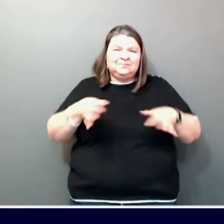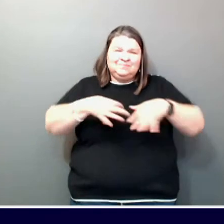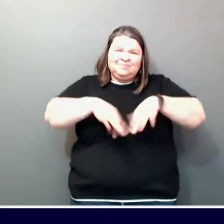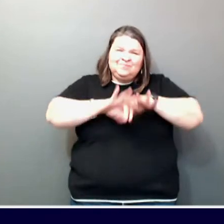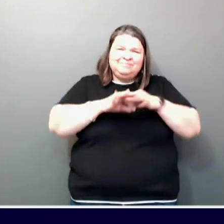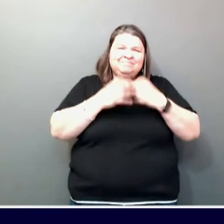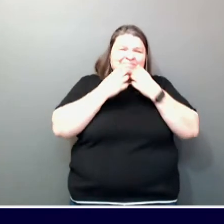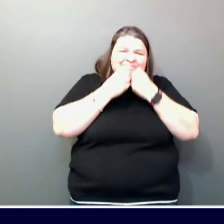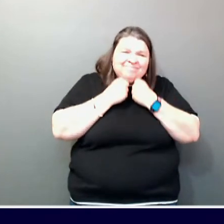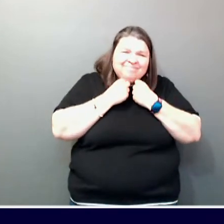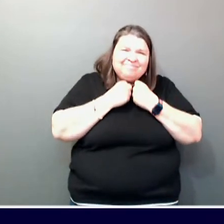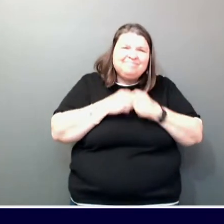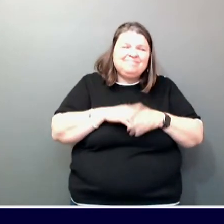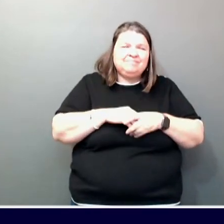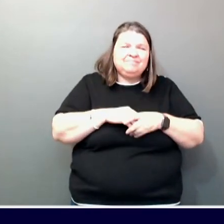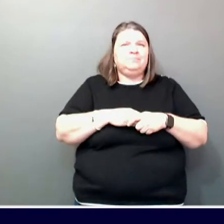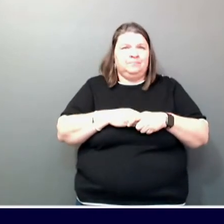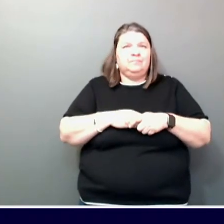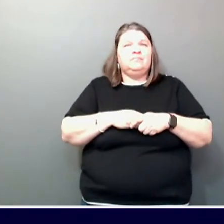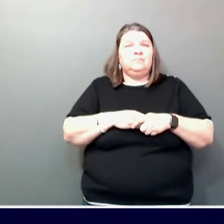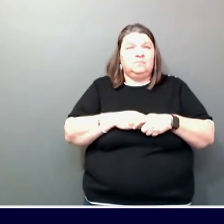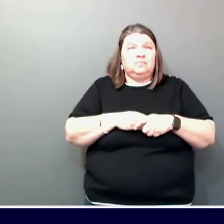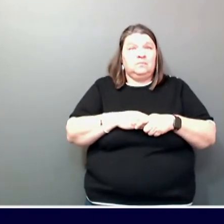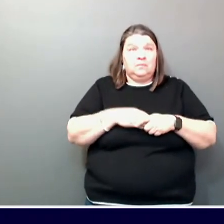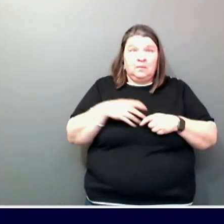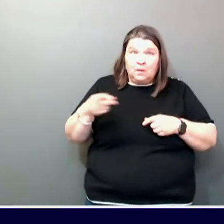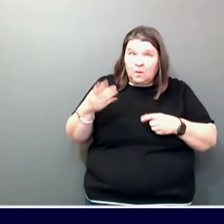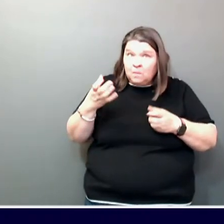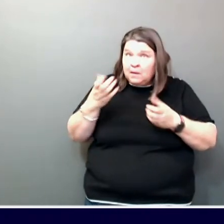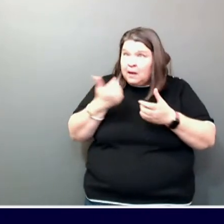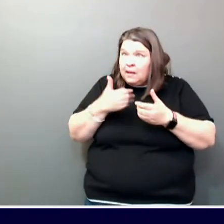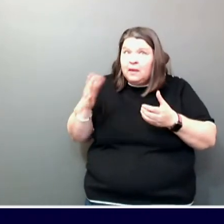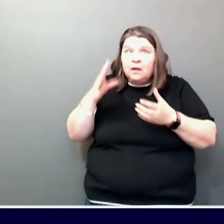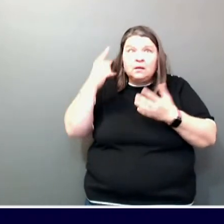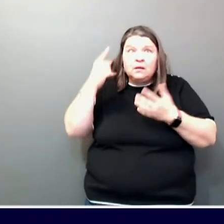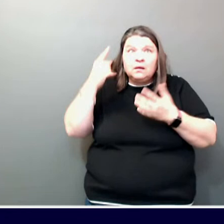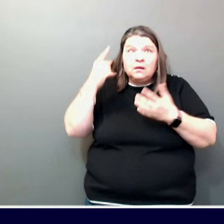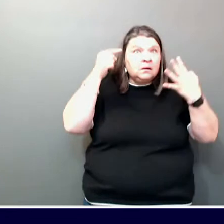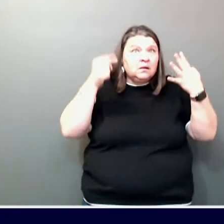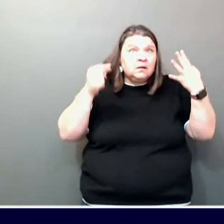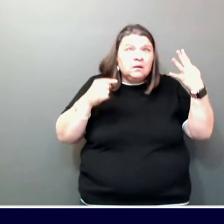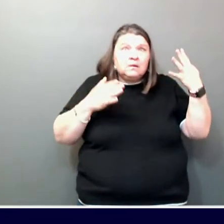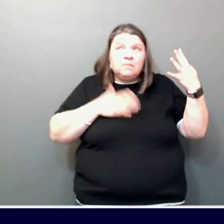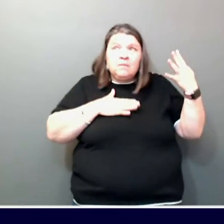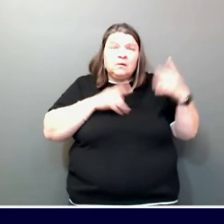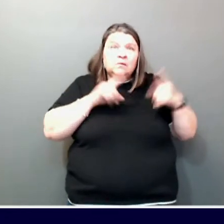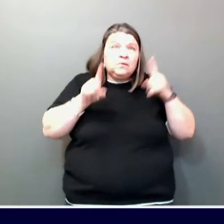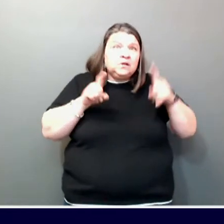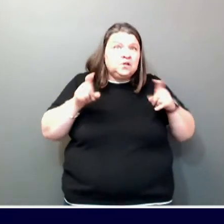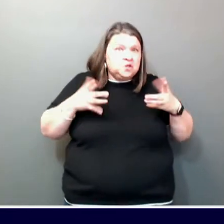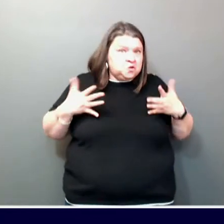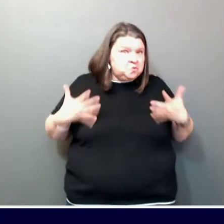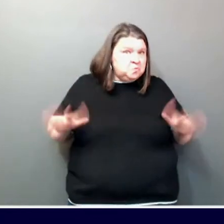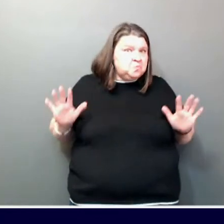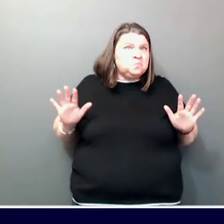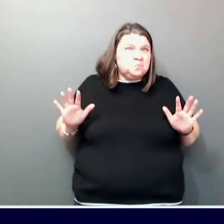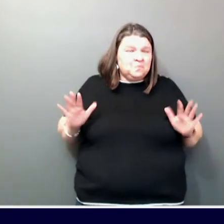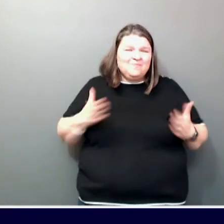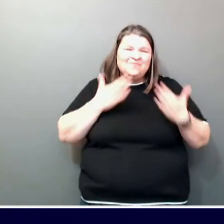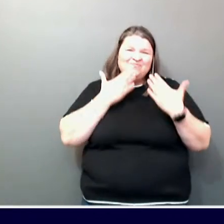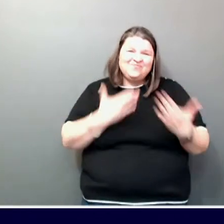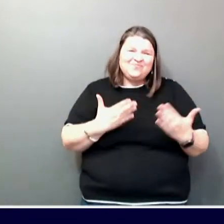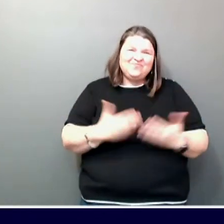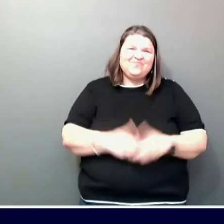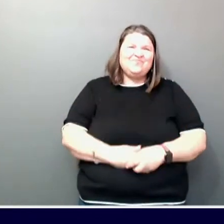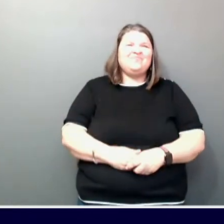wanted to add to that, Dr. Shah, I believe that was it for me. Okay, thanks, Patrick. And thanks to all of our colleagues in the media